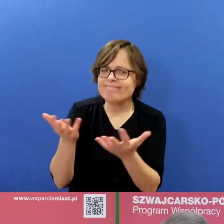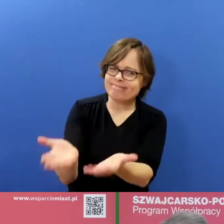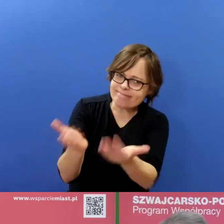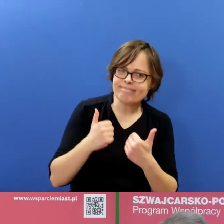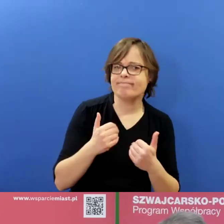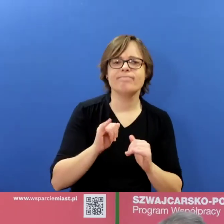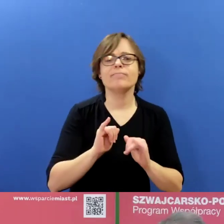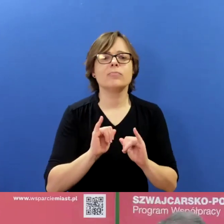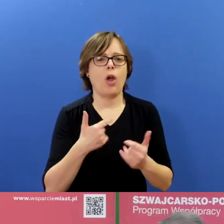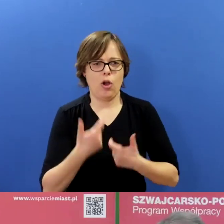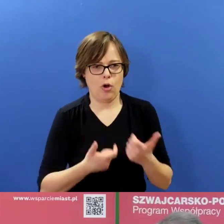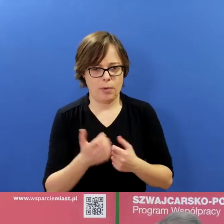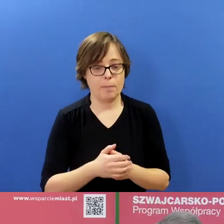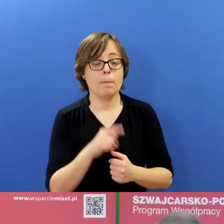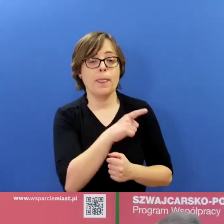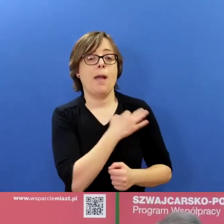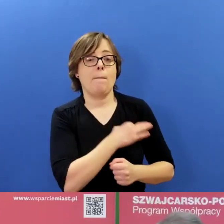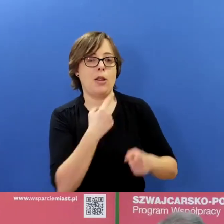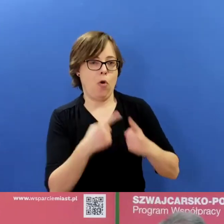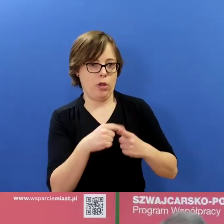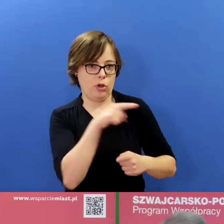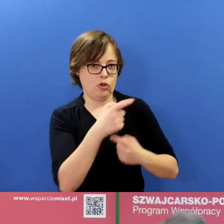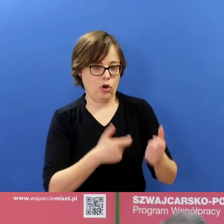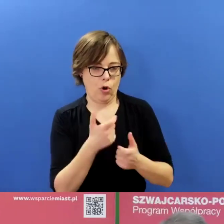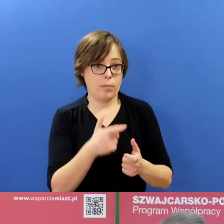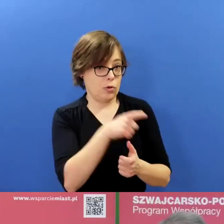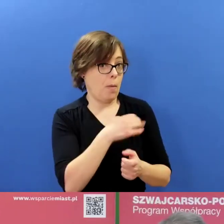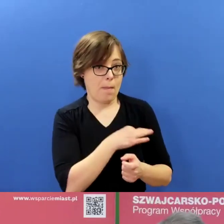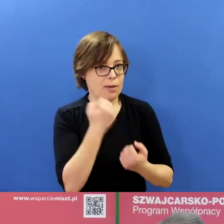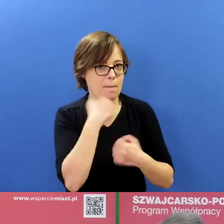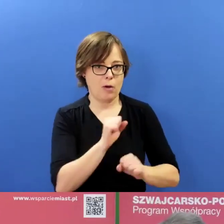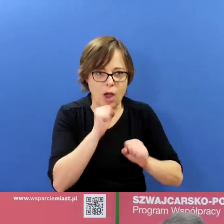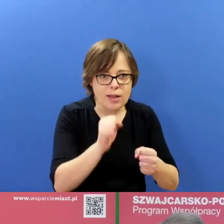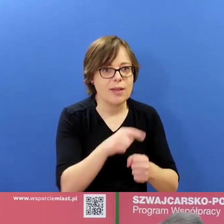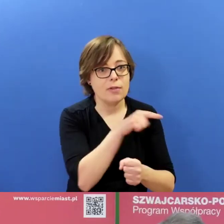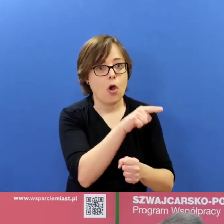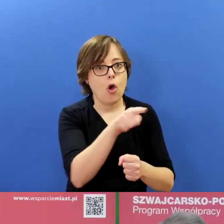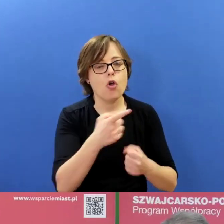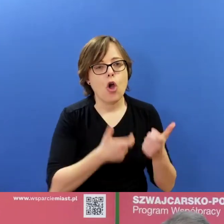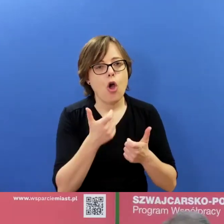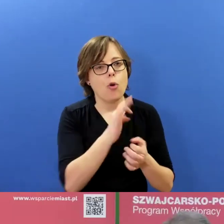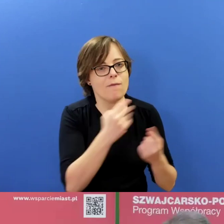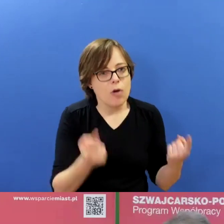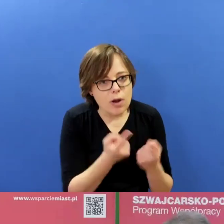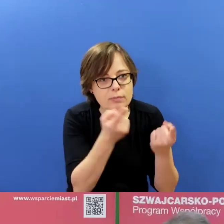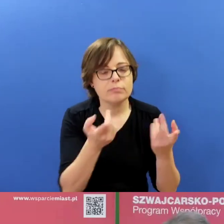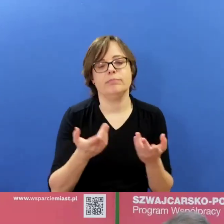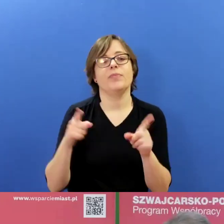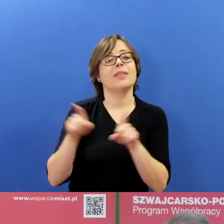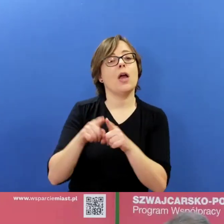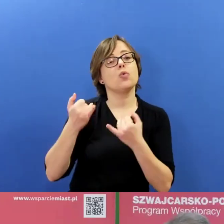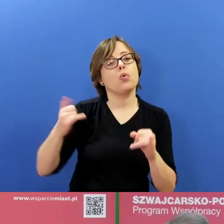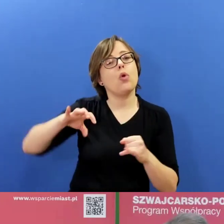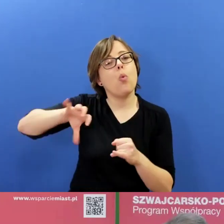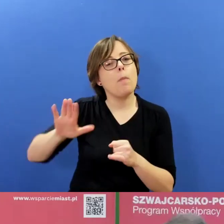a very active job in obviously campaigning. There are interest groups and non-for-profit organizations